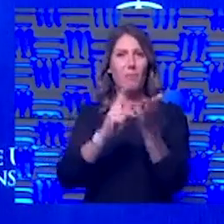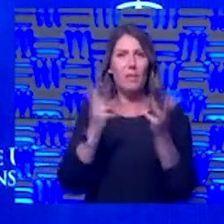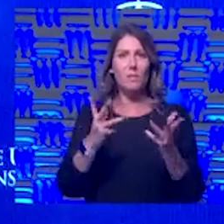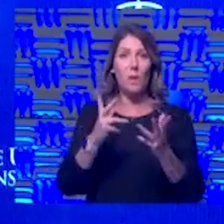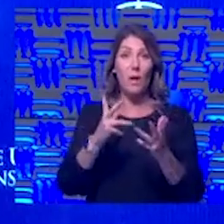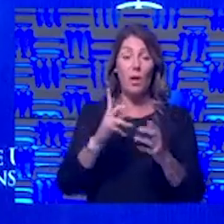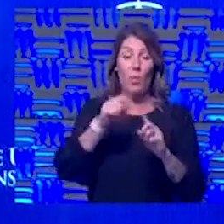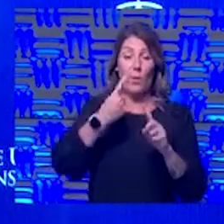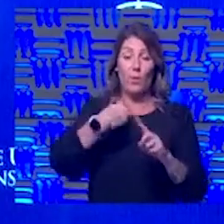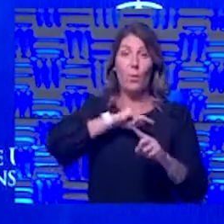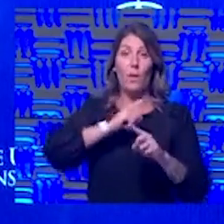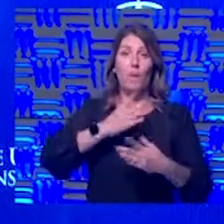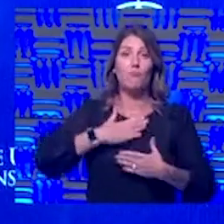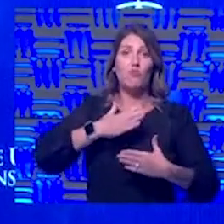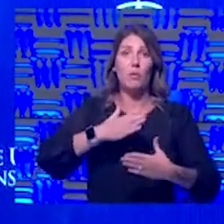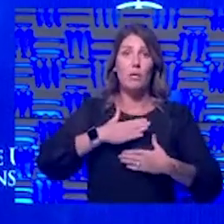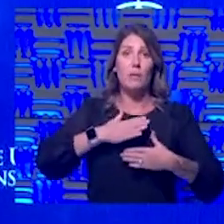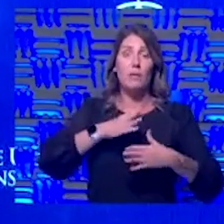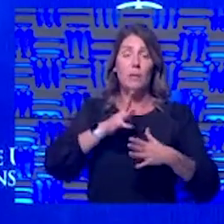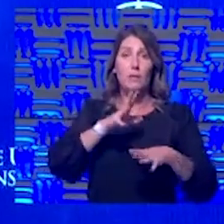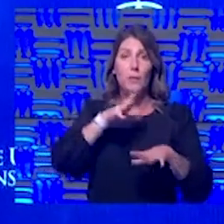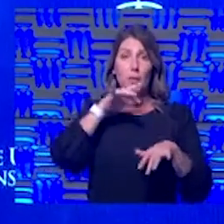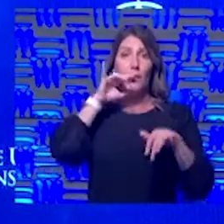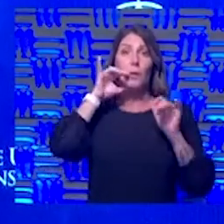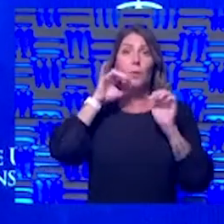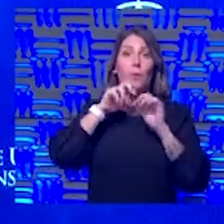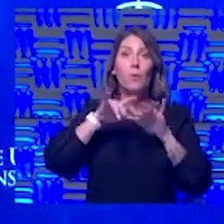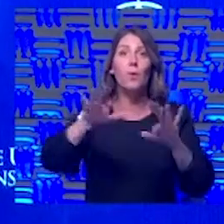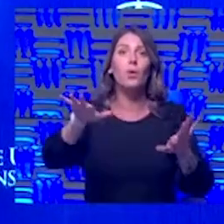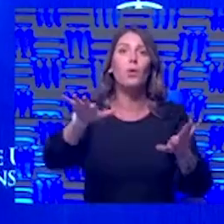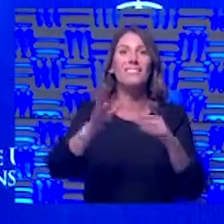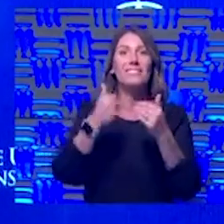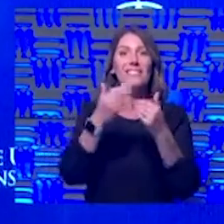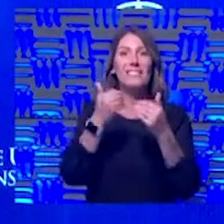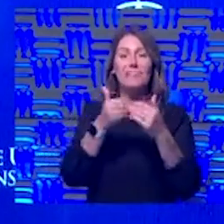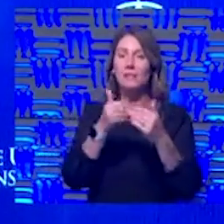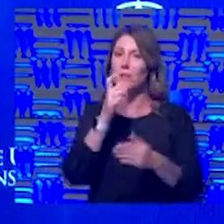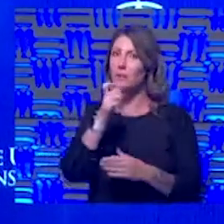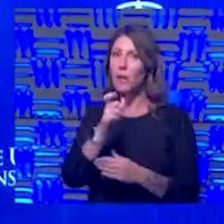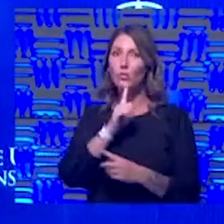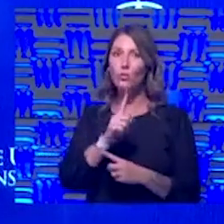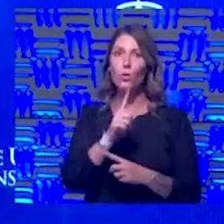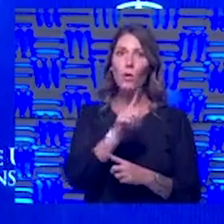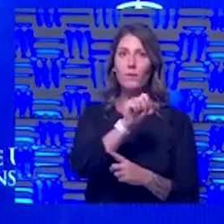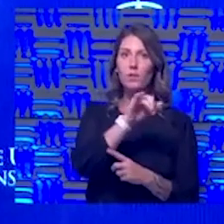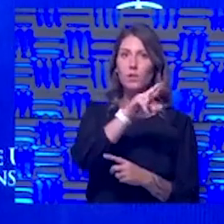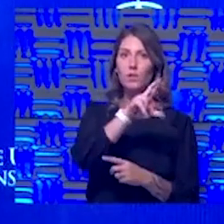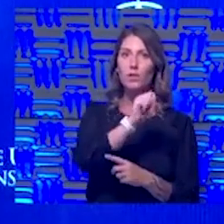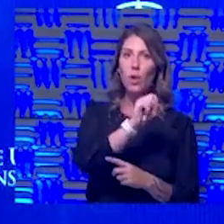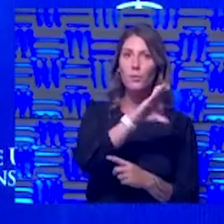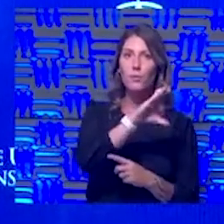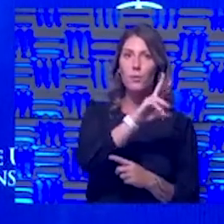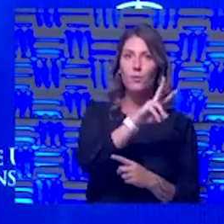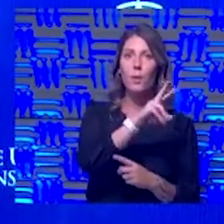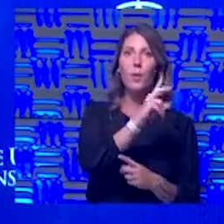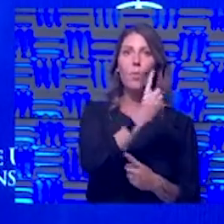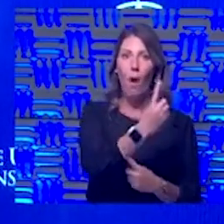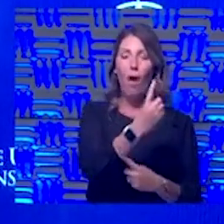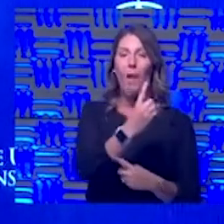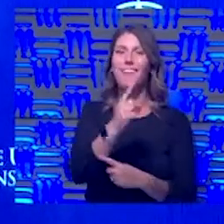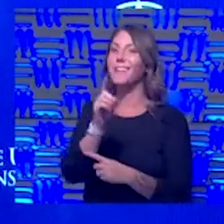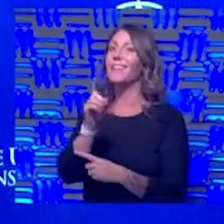to transmit the virus. That wasn't as true about SARS-CoV-1. It's much more true about SARS-CoV-2. The